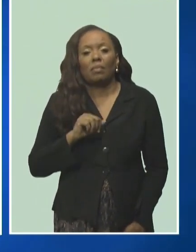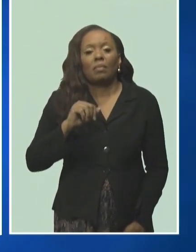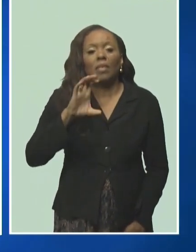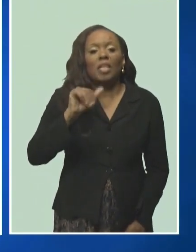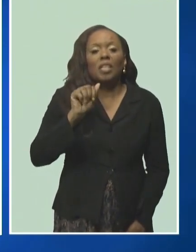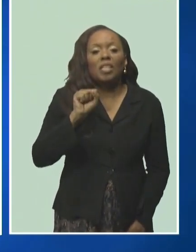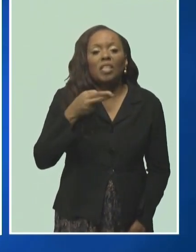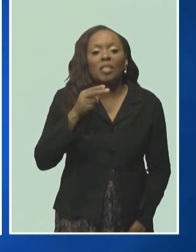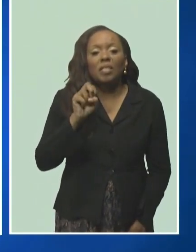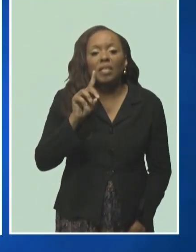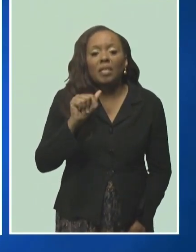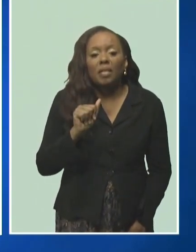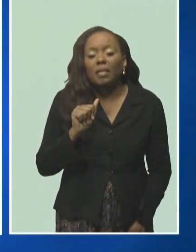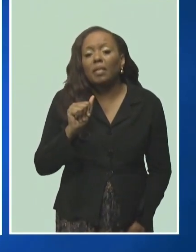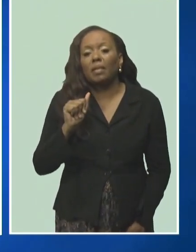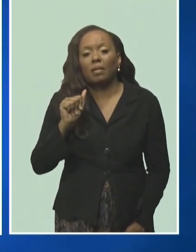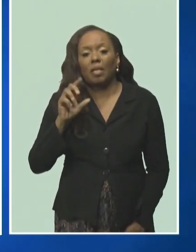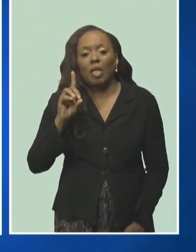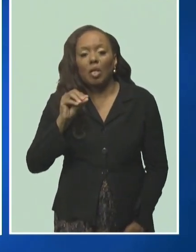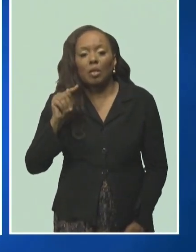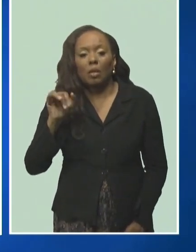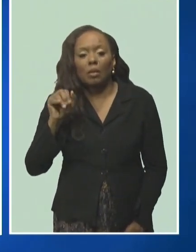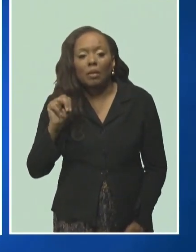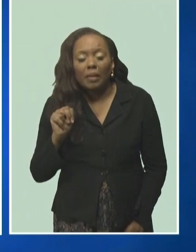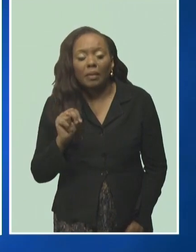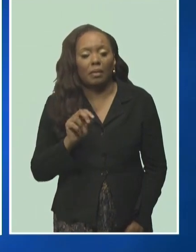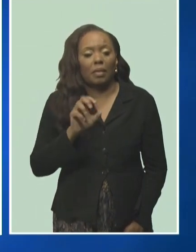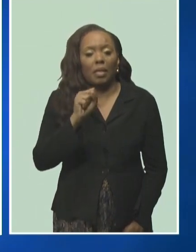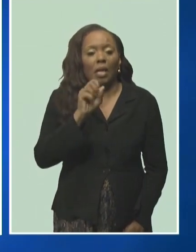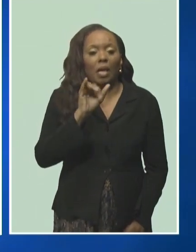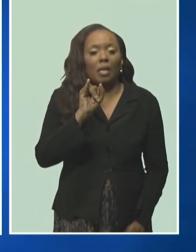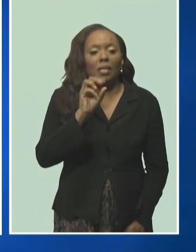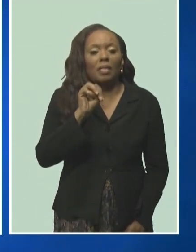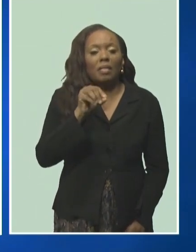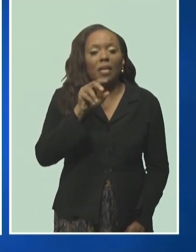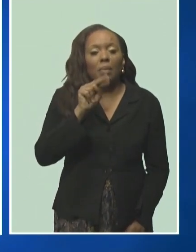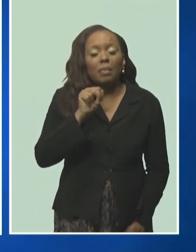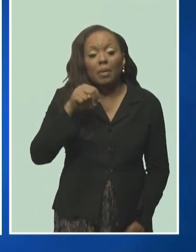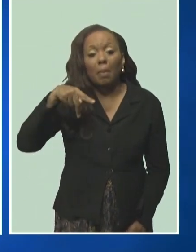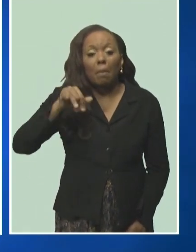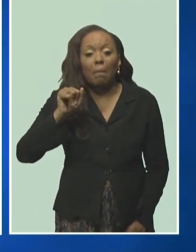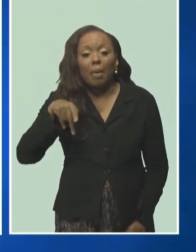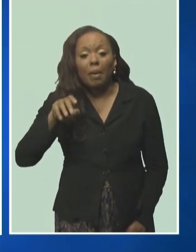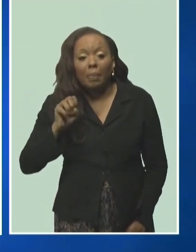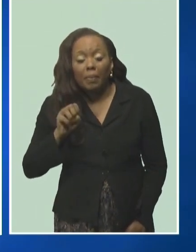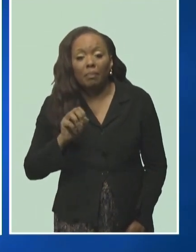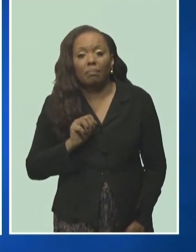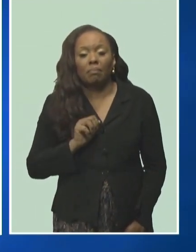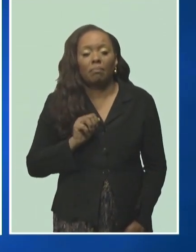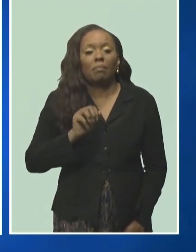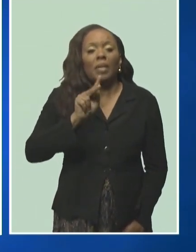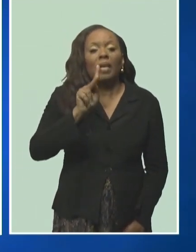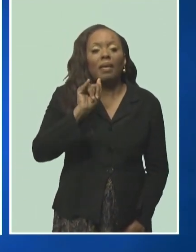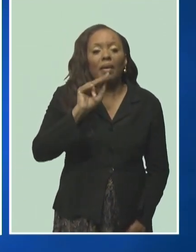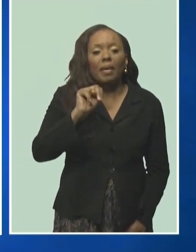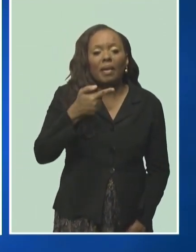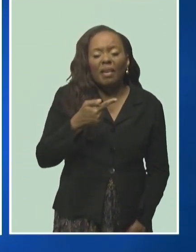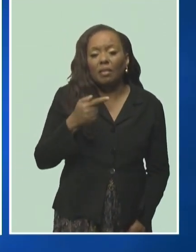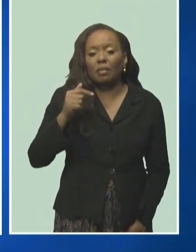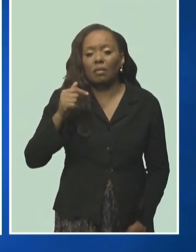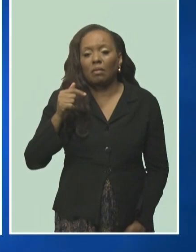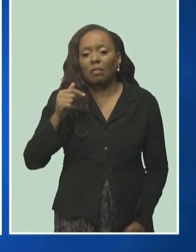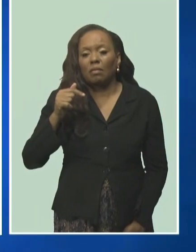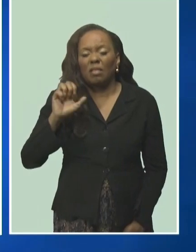Chris Irie, Simon Pipe, Barry Reed, King Shad, who would have made his debut on stage at the Junior Calypso